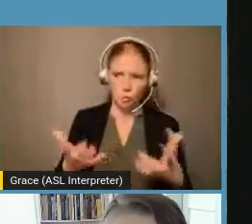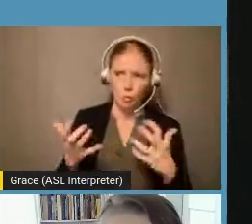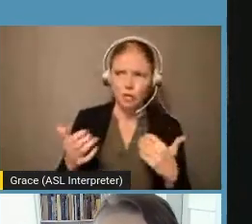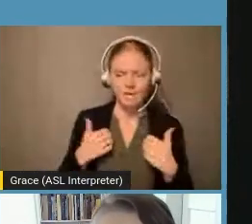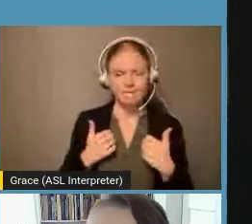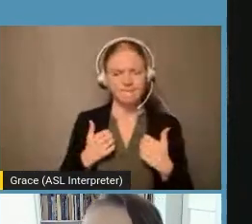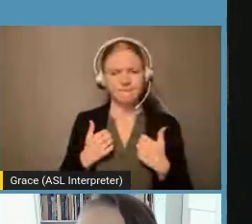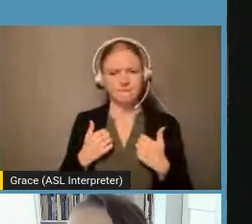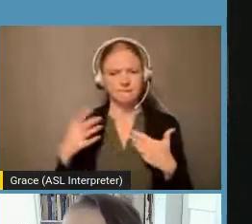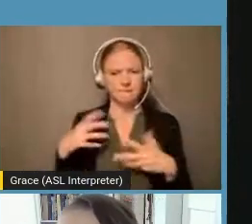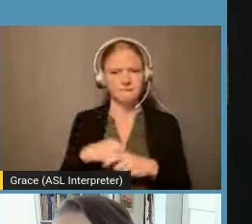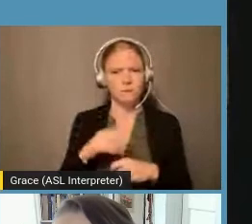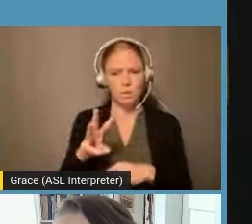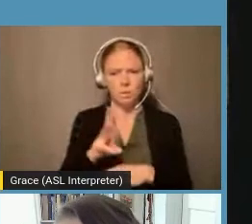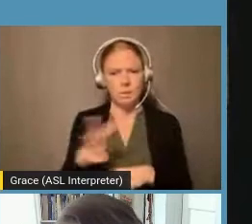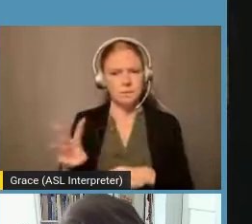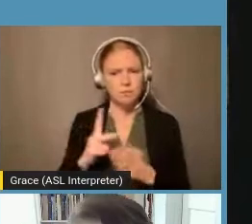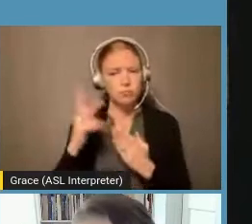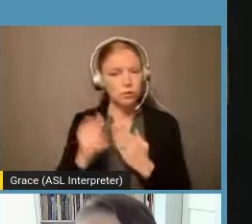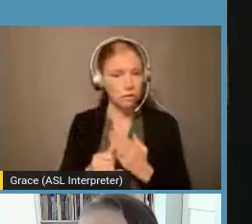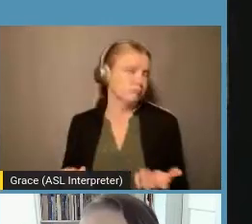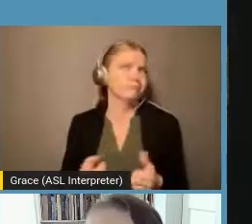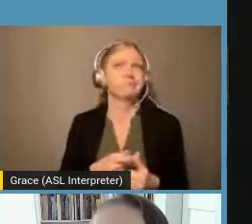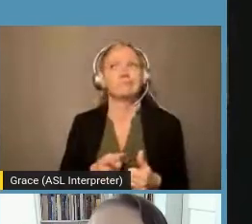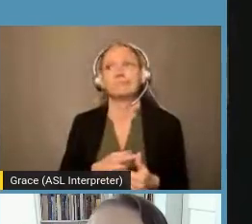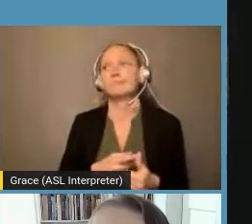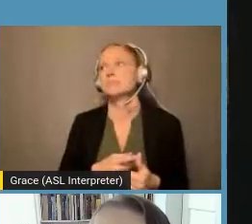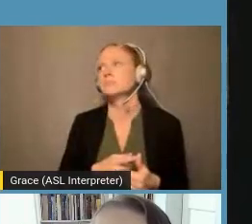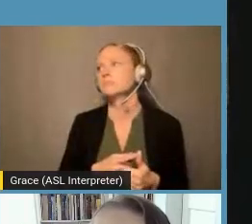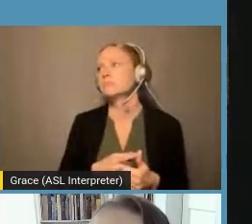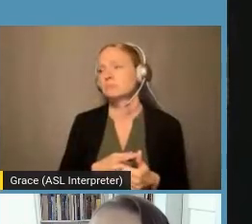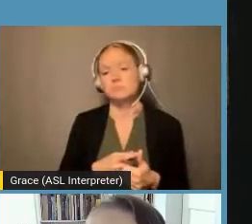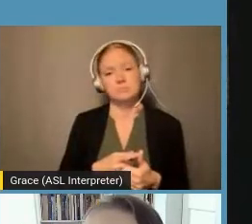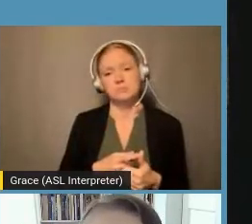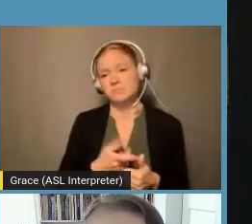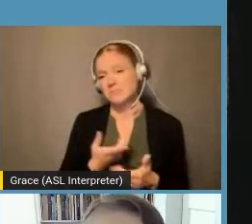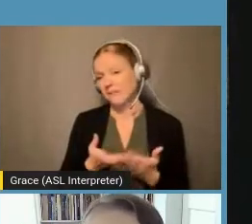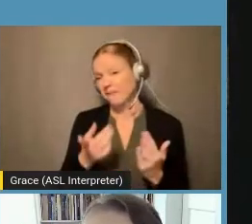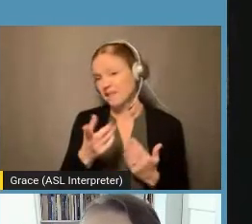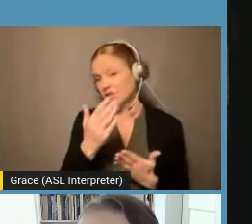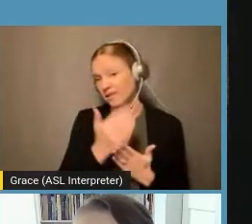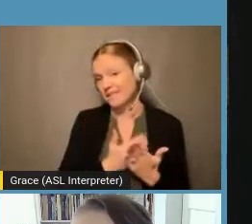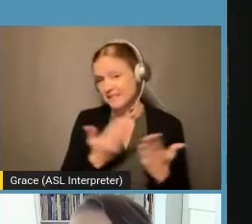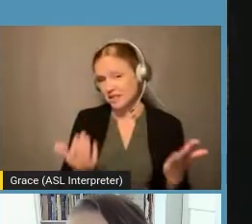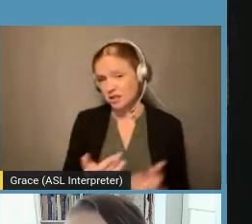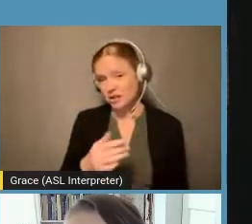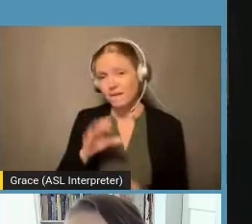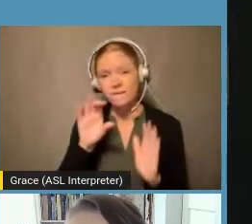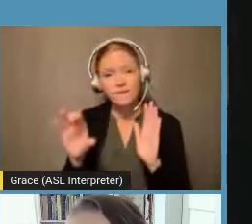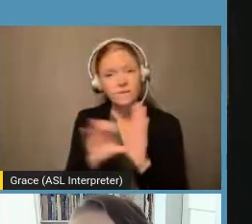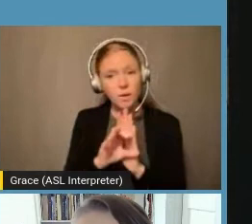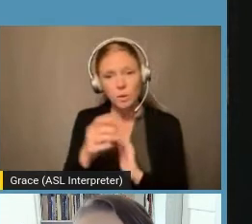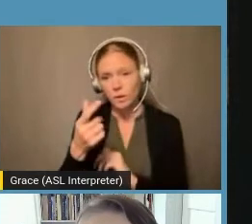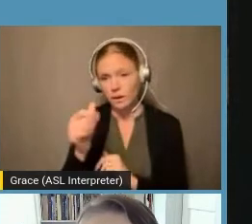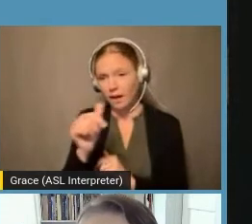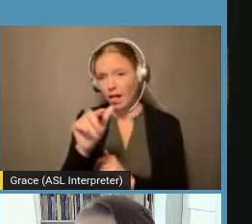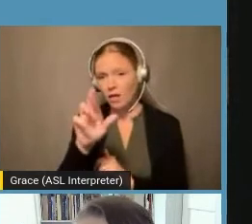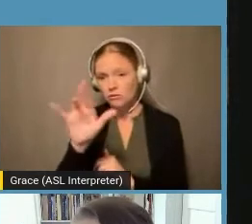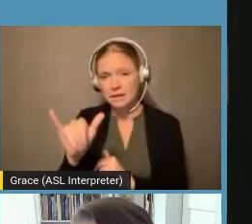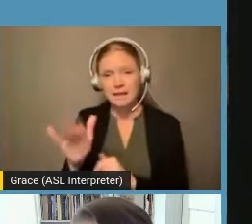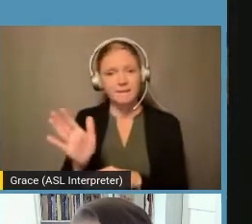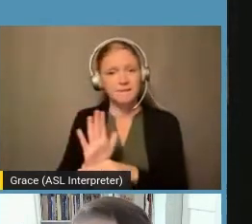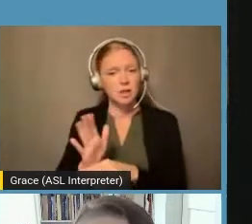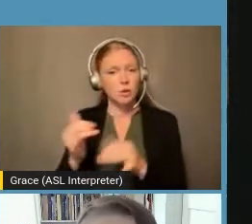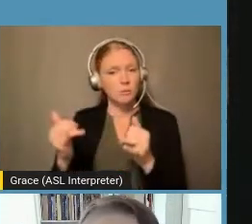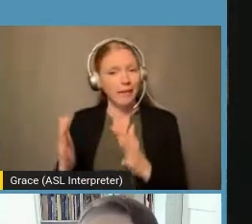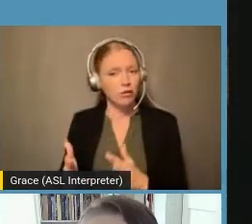website project? And that could include the things that are listed here, like photo galleries and video players, but also